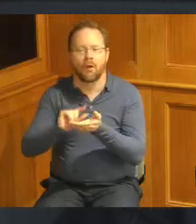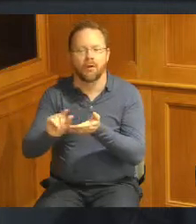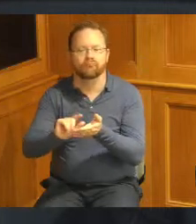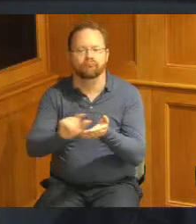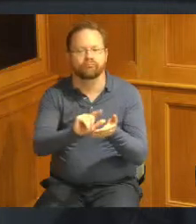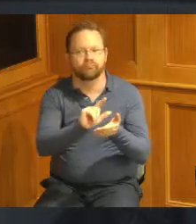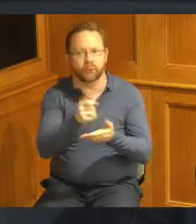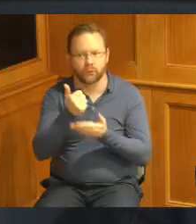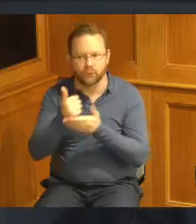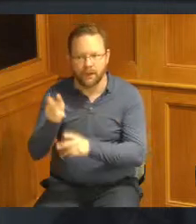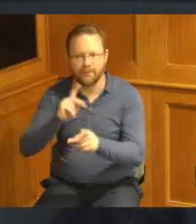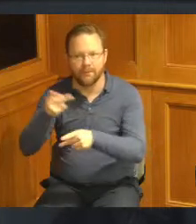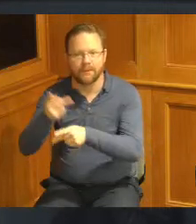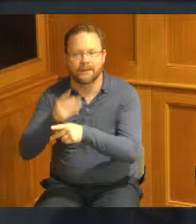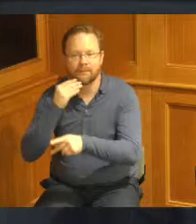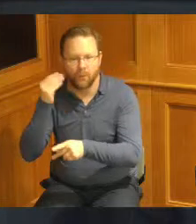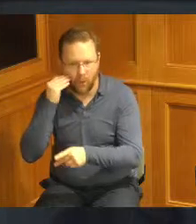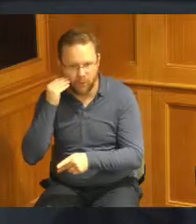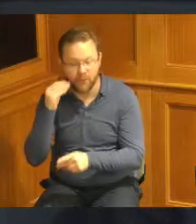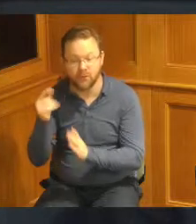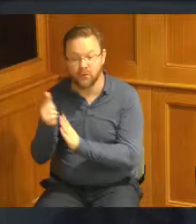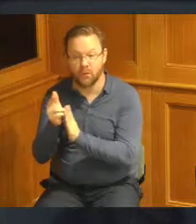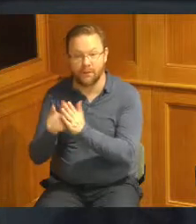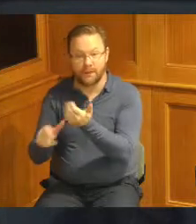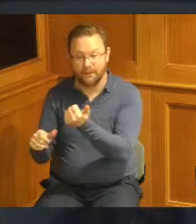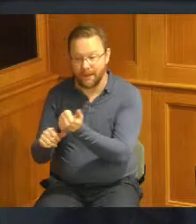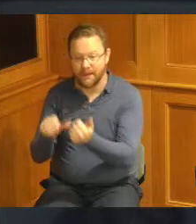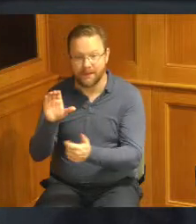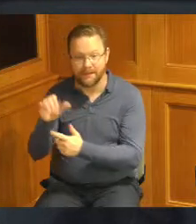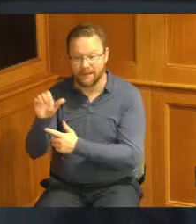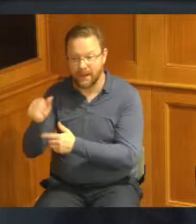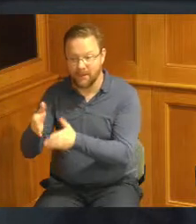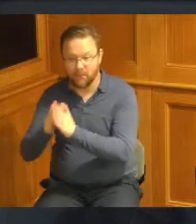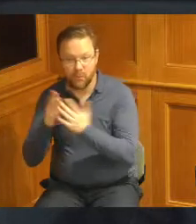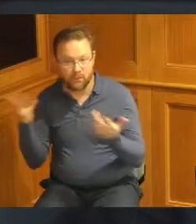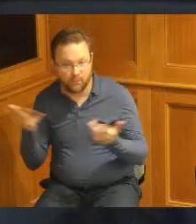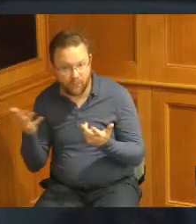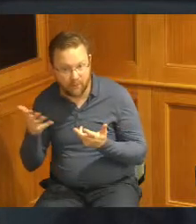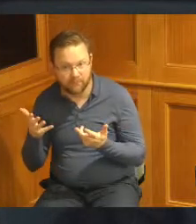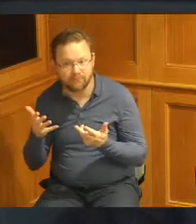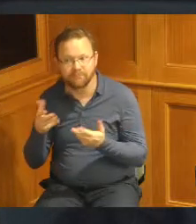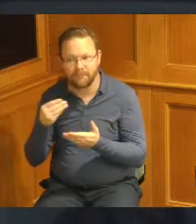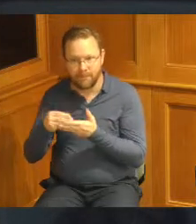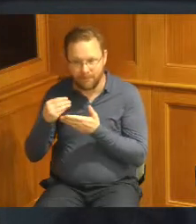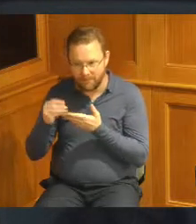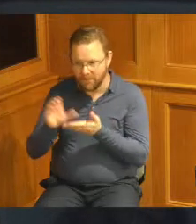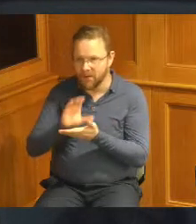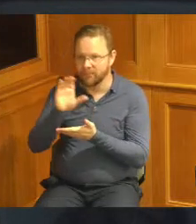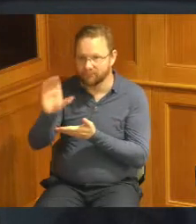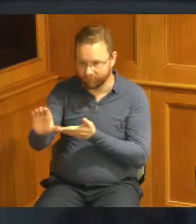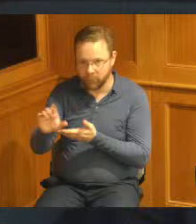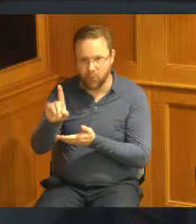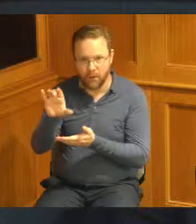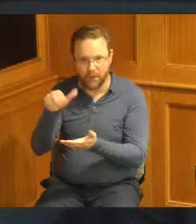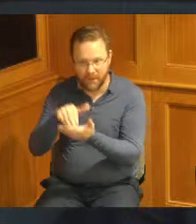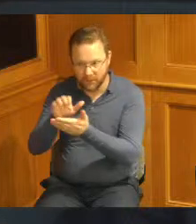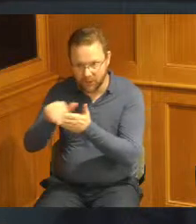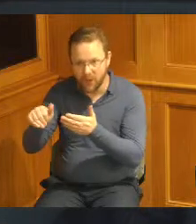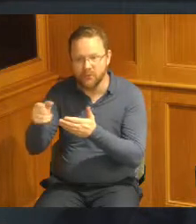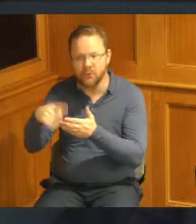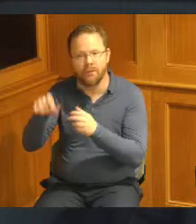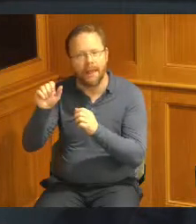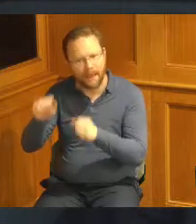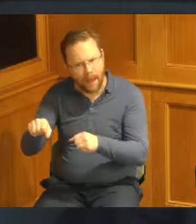homes. And so the request from legal aid and CAA is to provide them with that pot of money so that not only can they